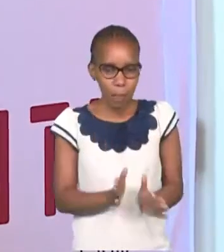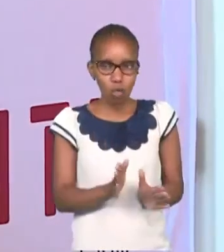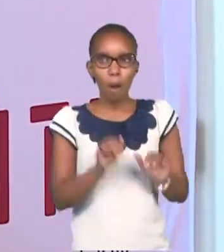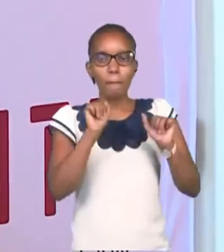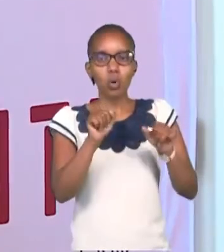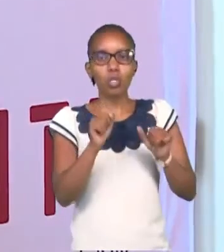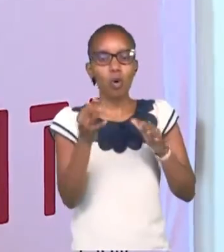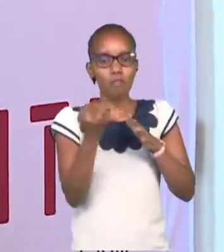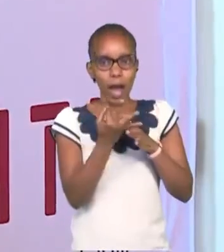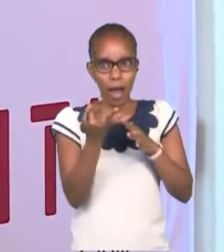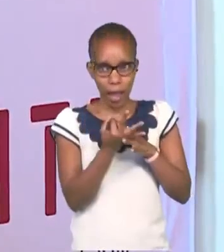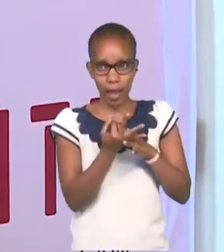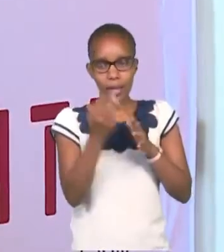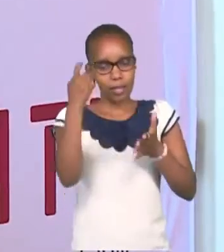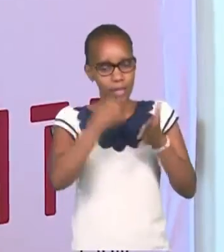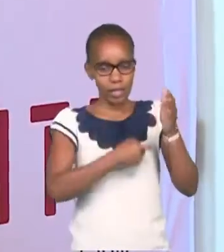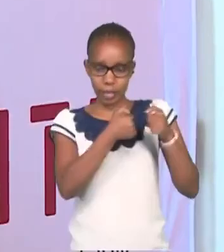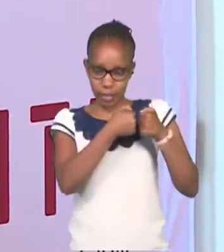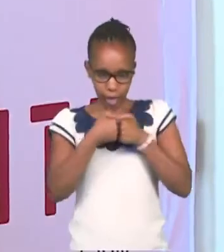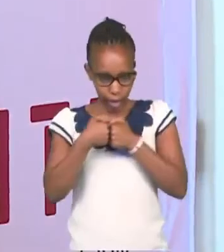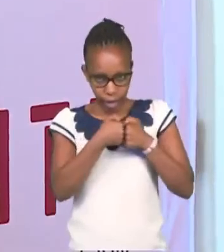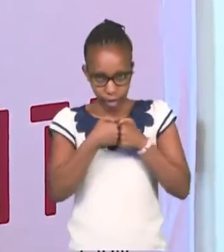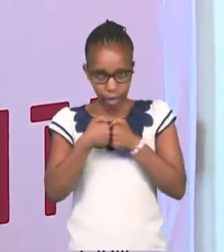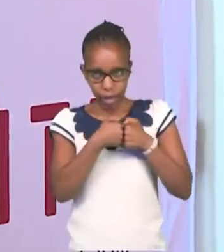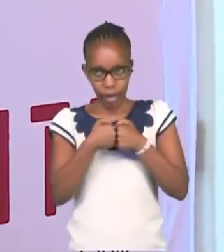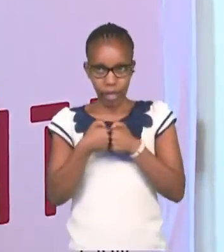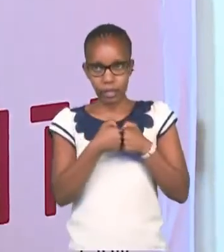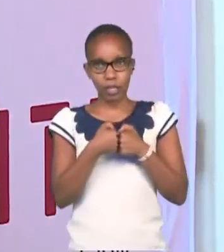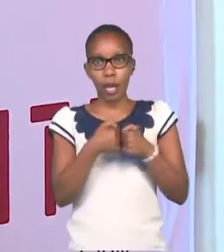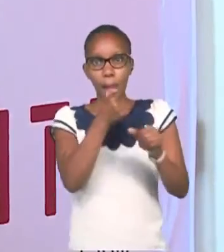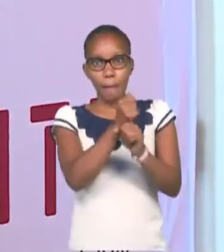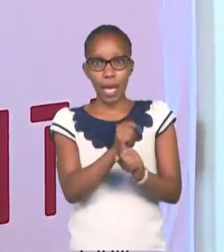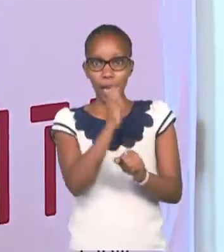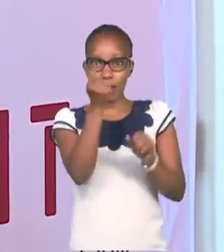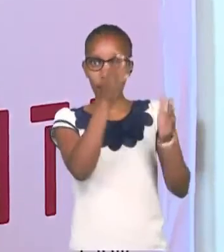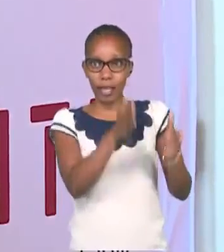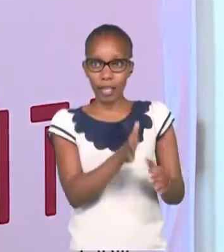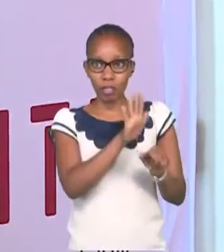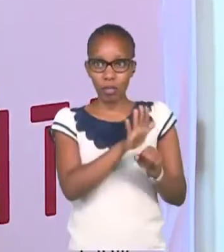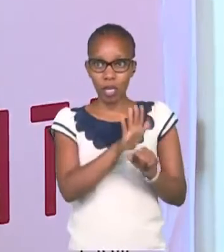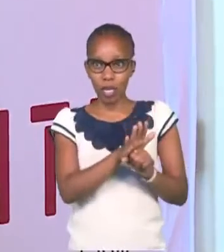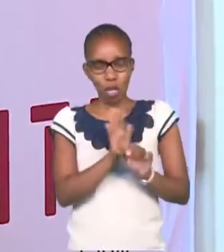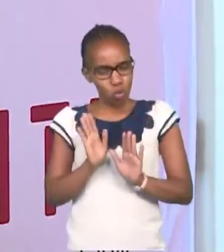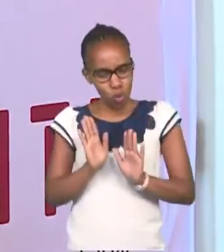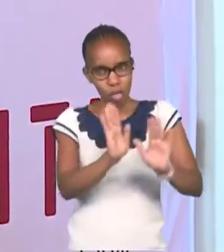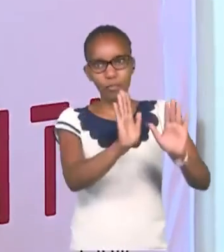file these returns. That is the challenge that I would say causes many Kenyans not either to neglect filing at